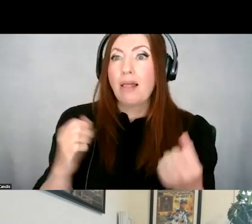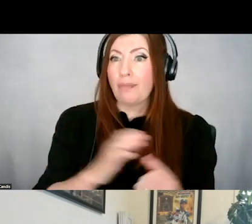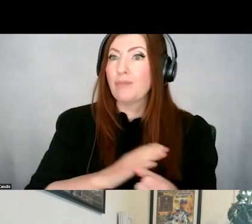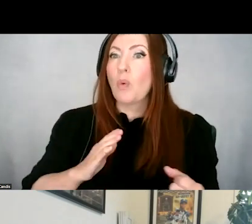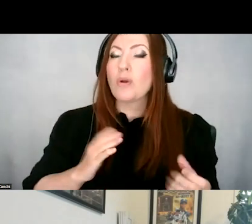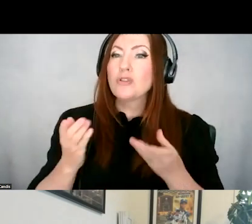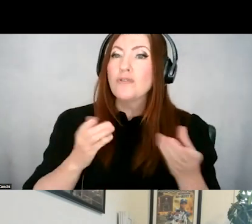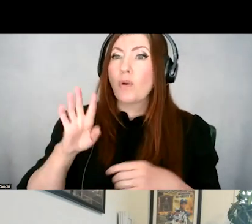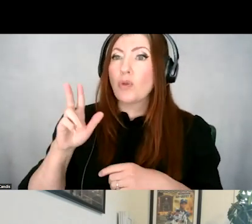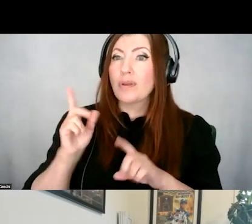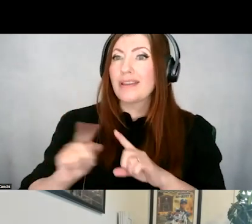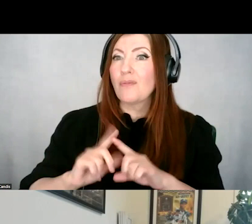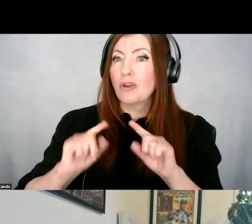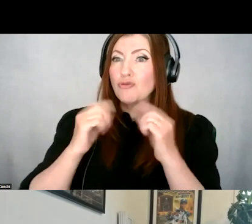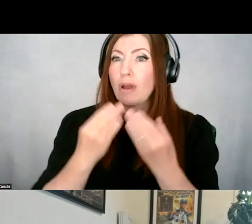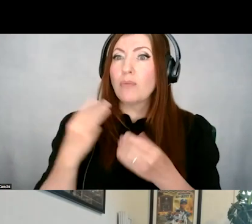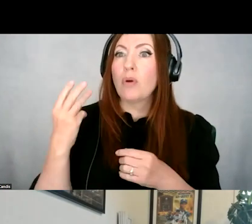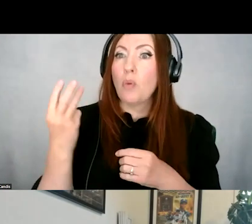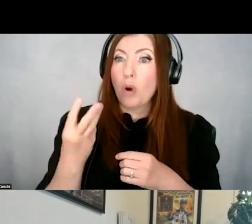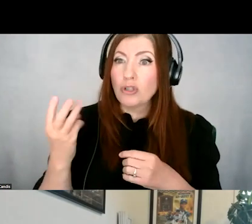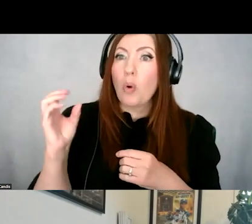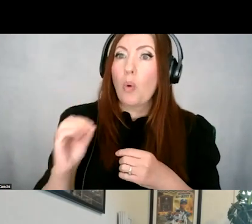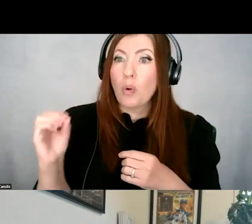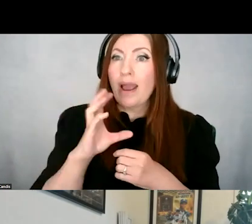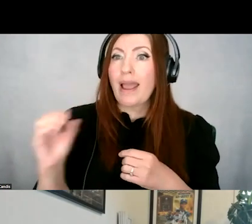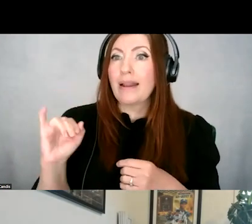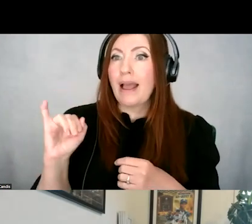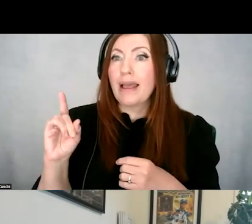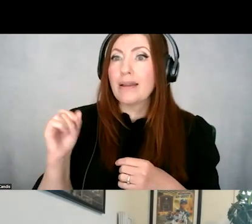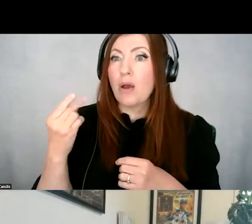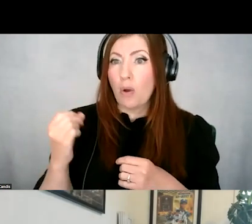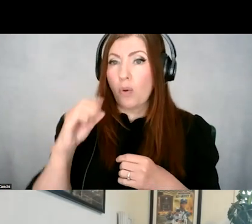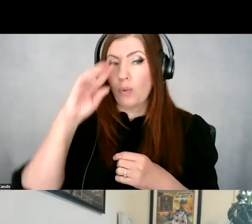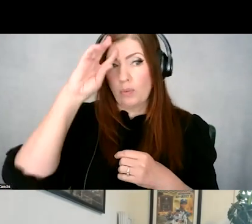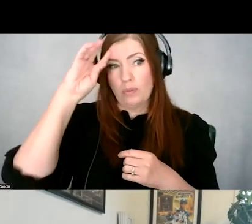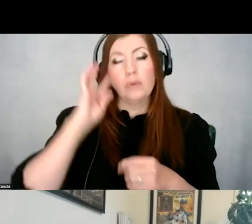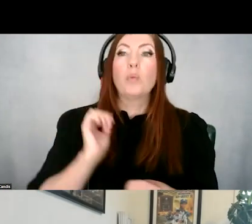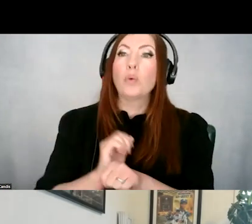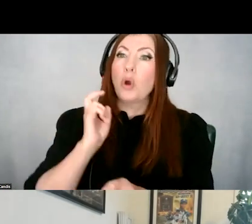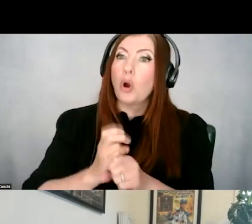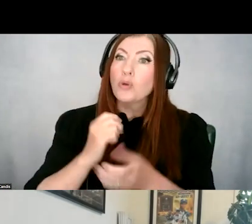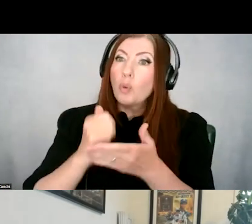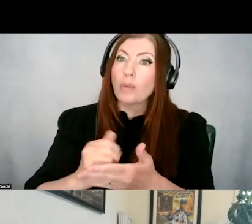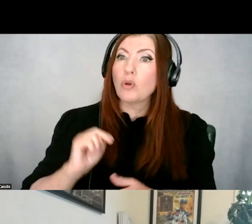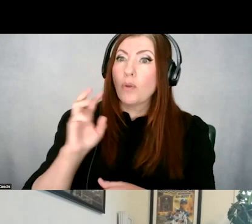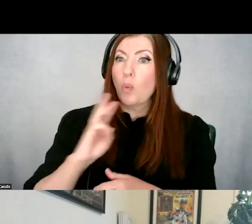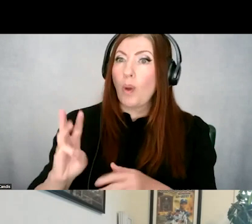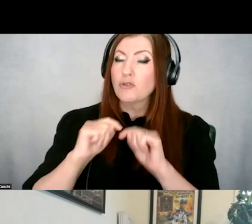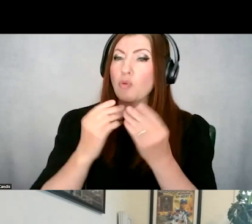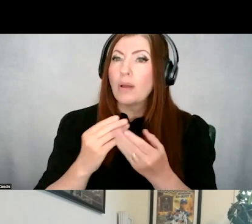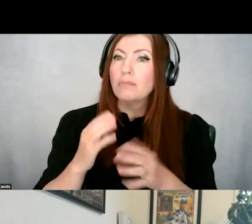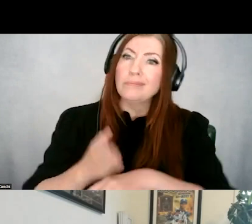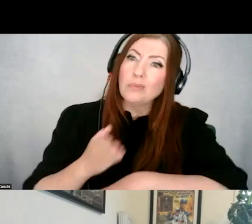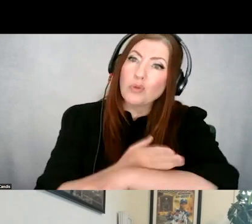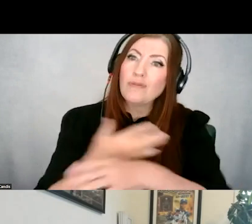the 43 tribes in Washington, Oregon, and Idaho, and we work hard to assist Northwest tribes to improve the health status and quality